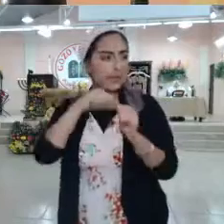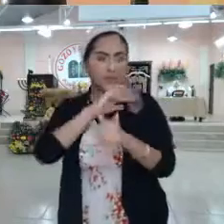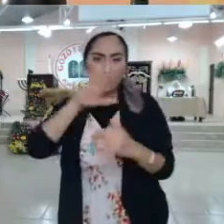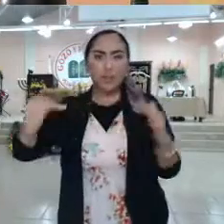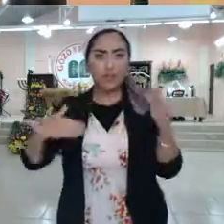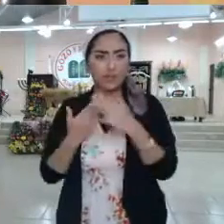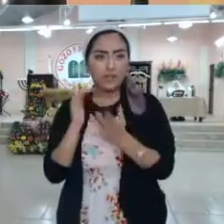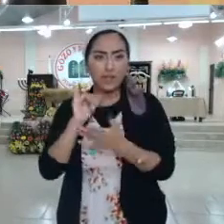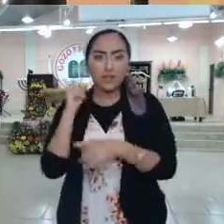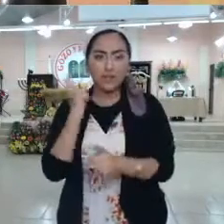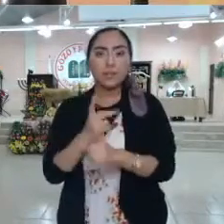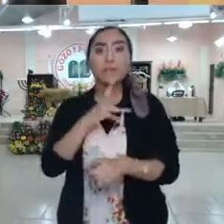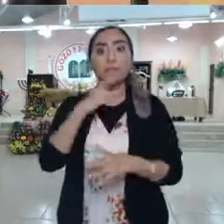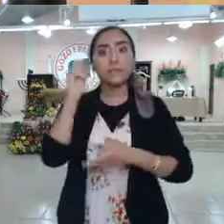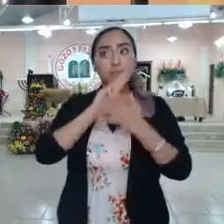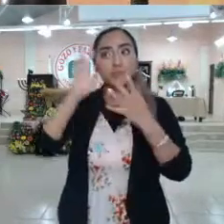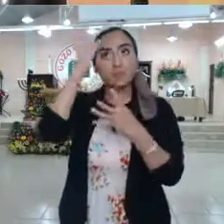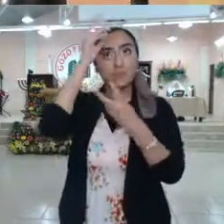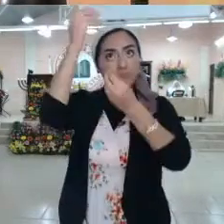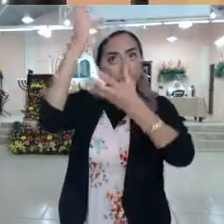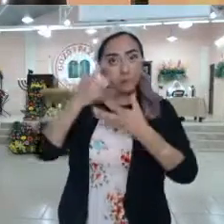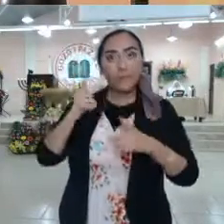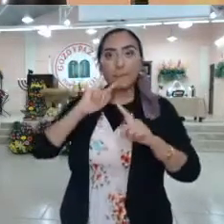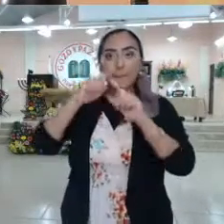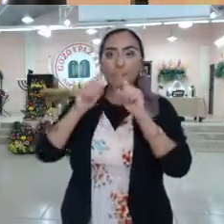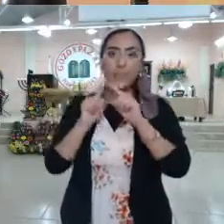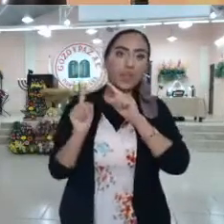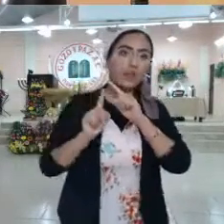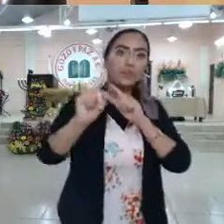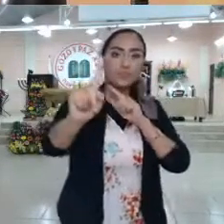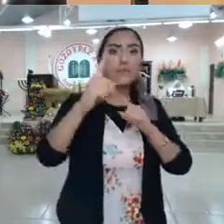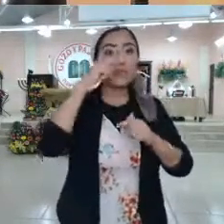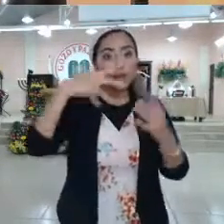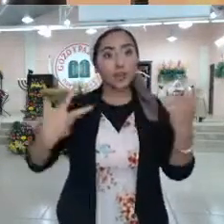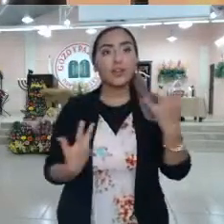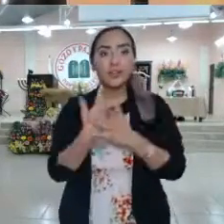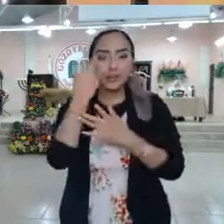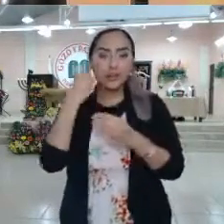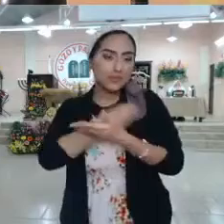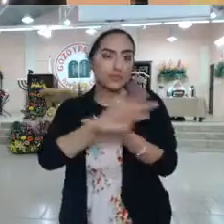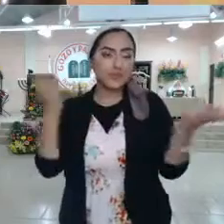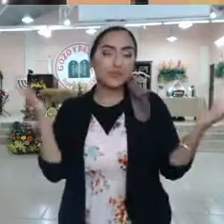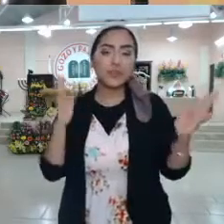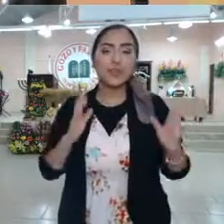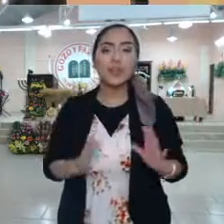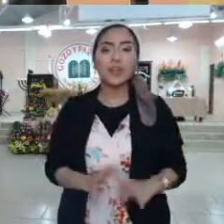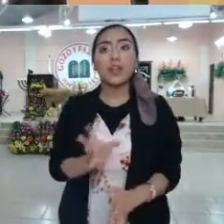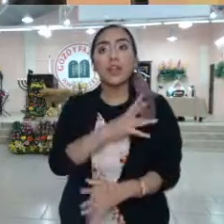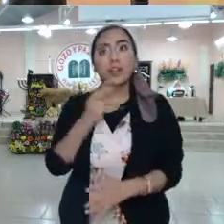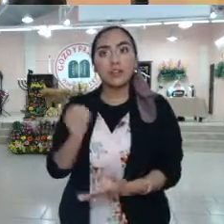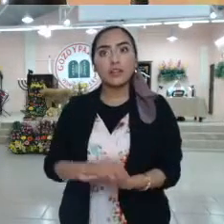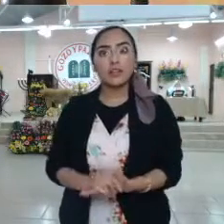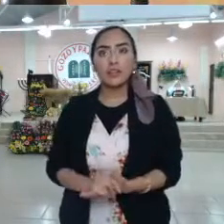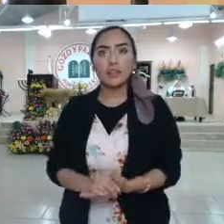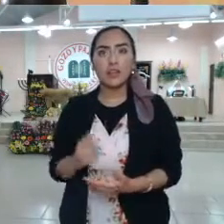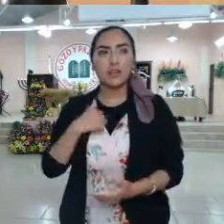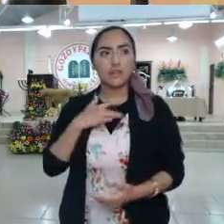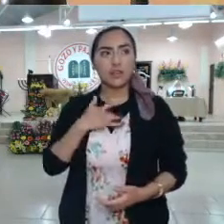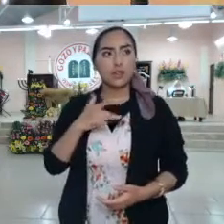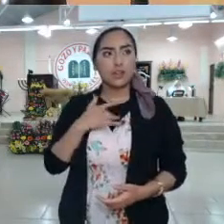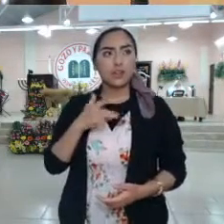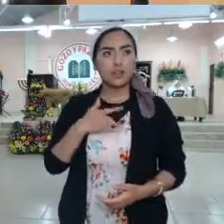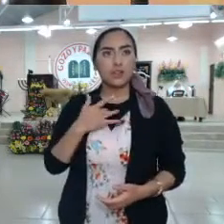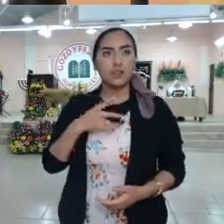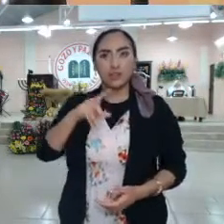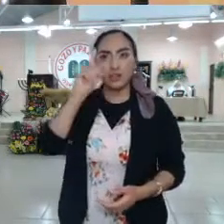the eso. countries. You remember all Entonces of el that. Eterno me So manda the ir al Eternal Father portón. tells me, Ya para los nuevecitos for the esto new es. ones, this is Y entonces so sentí, I